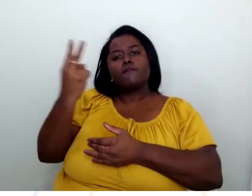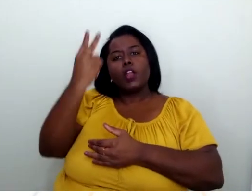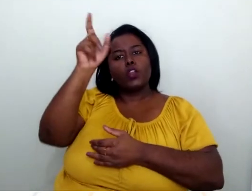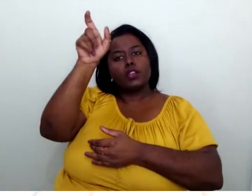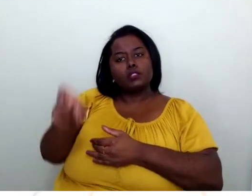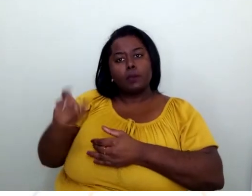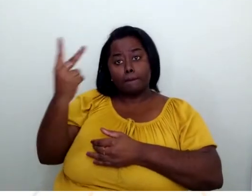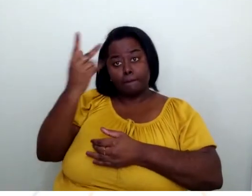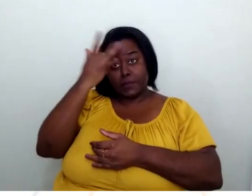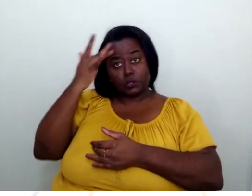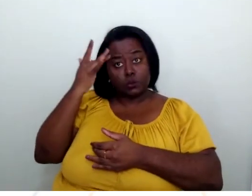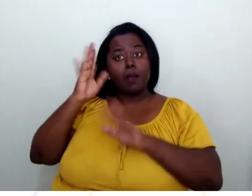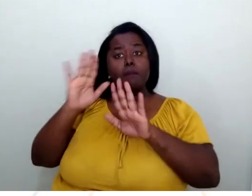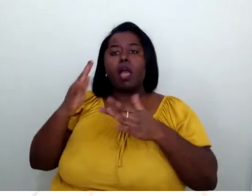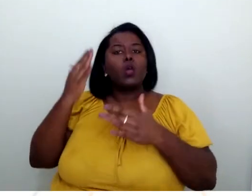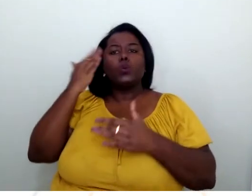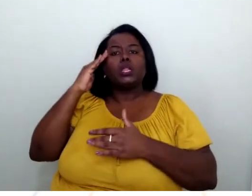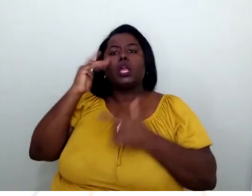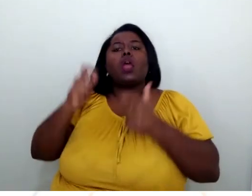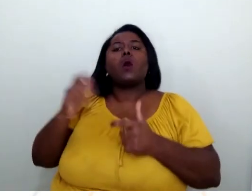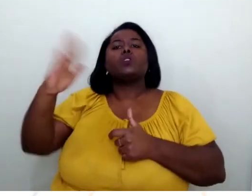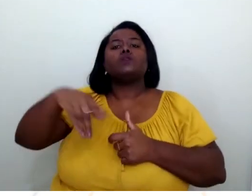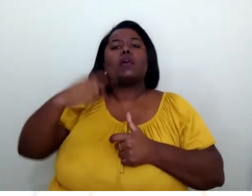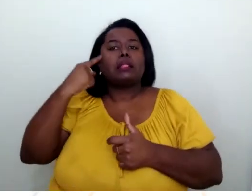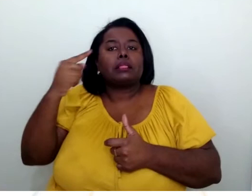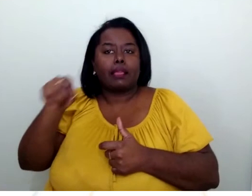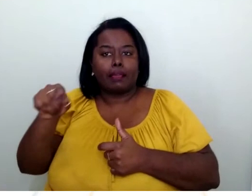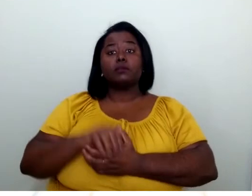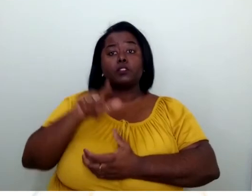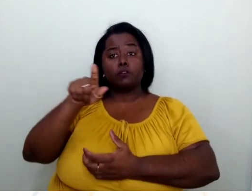me that I can do to revise assignments and those sort of things.